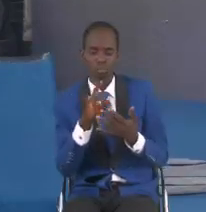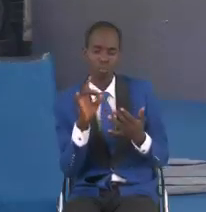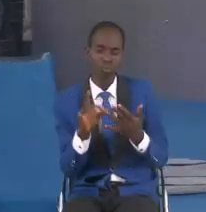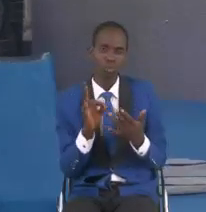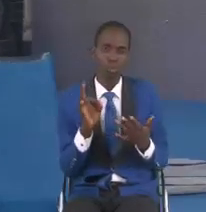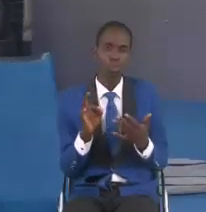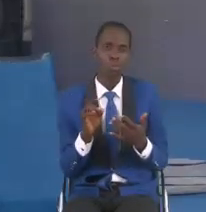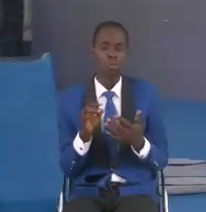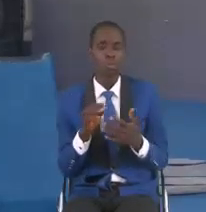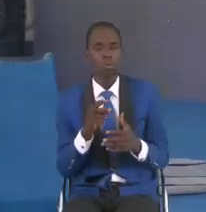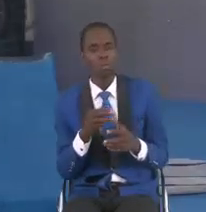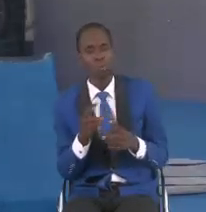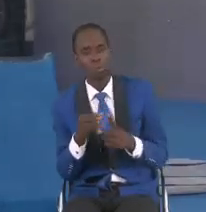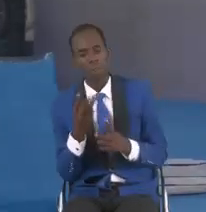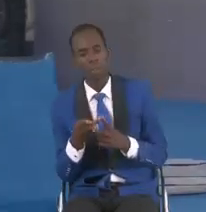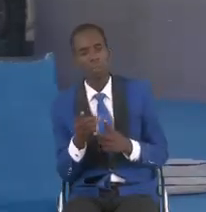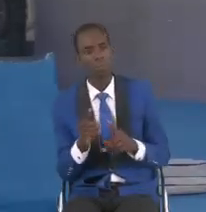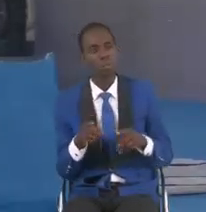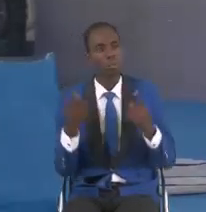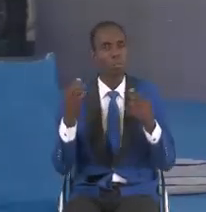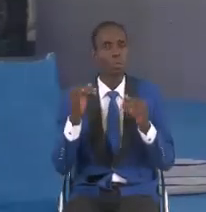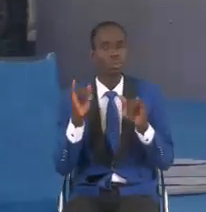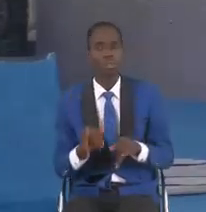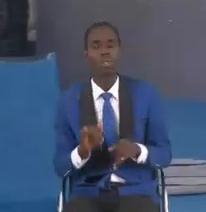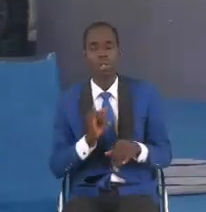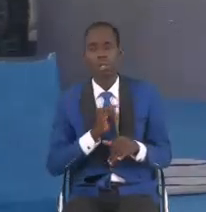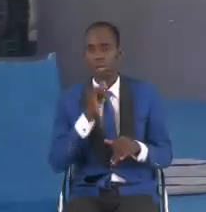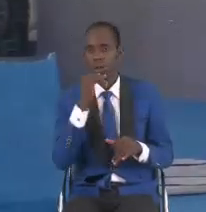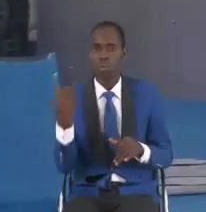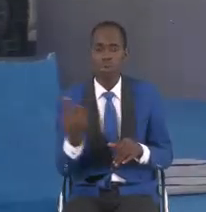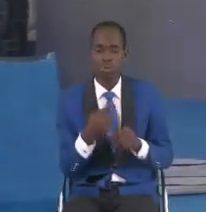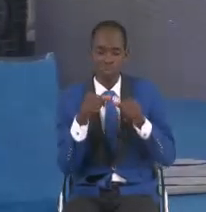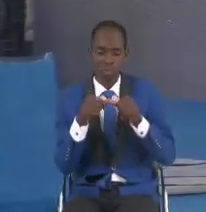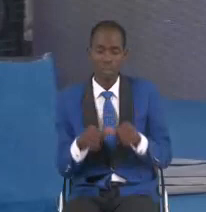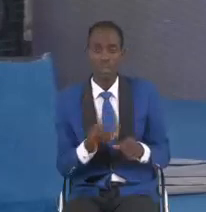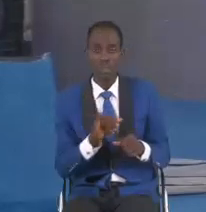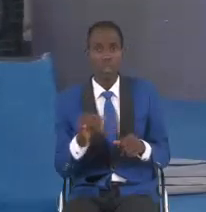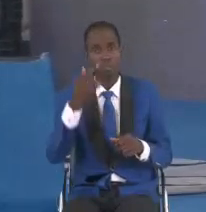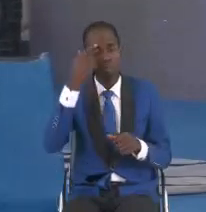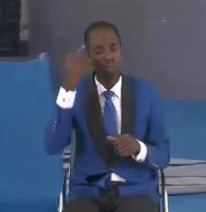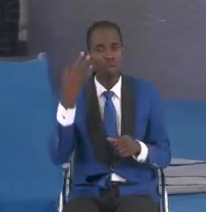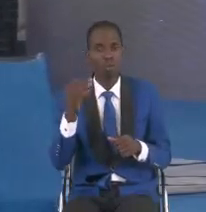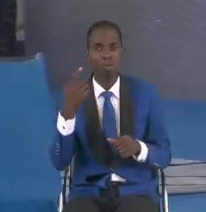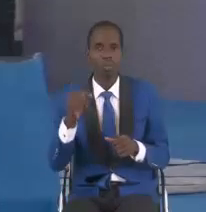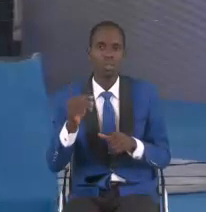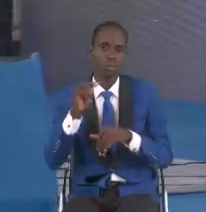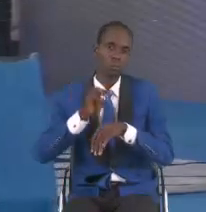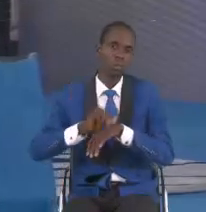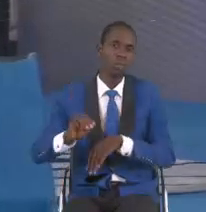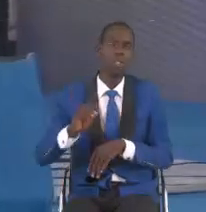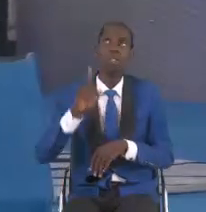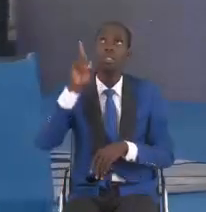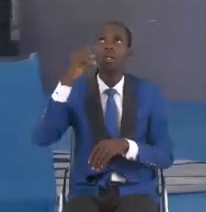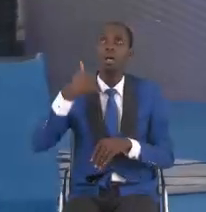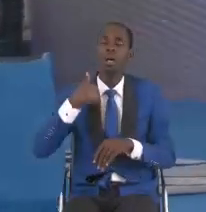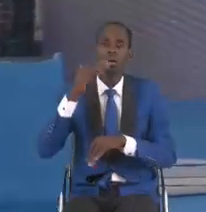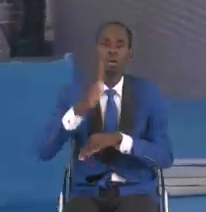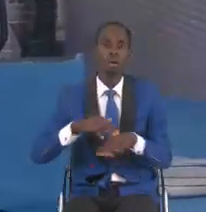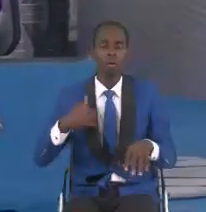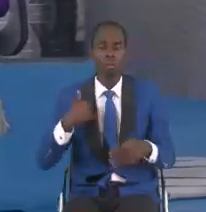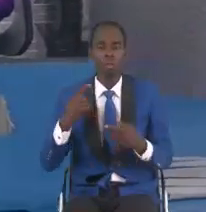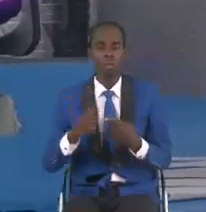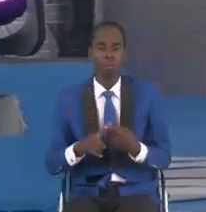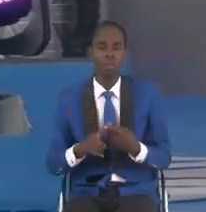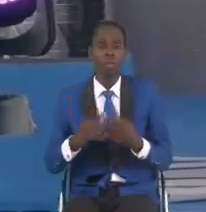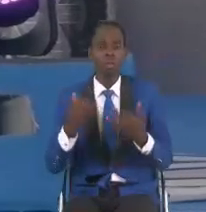go or to stay. And I'm only staying because of the ministry he has called me to. But now he